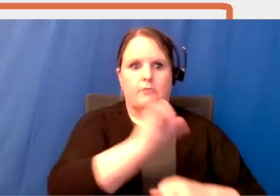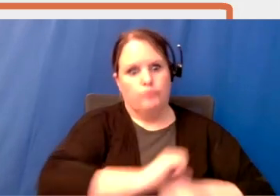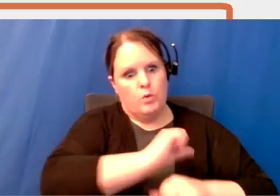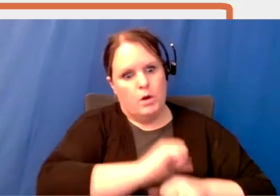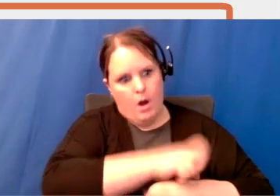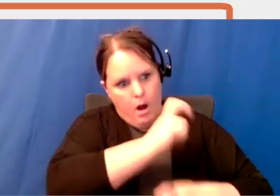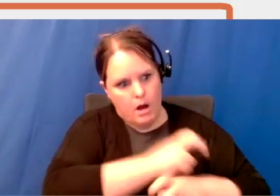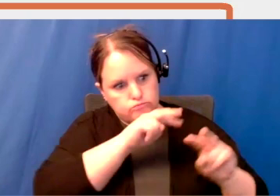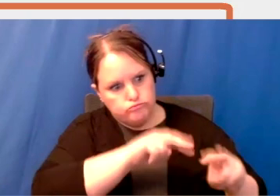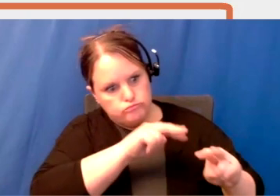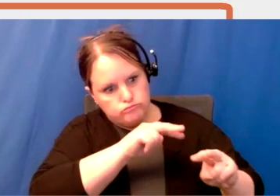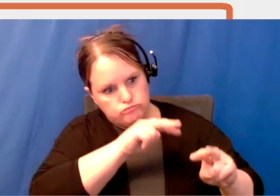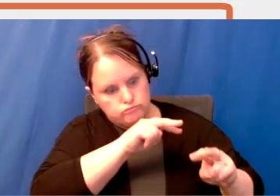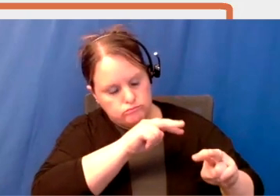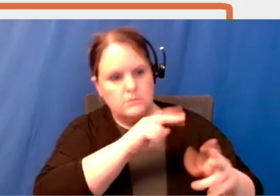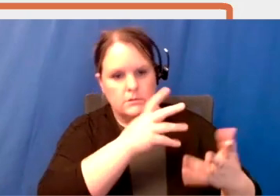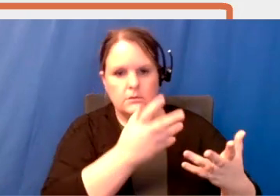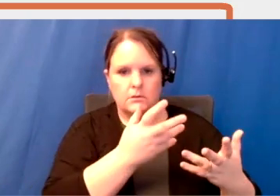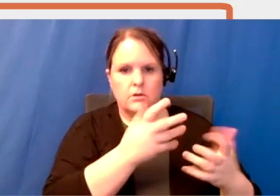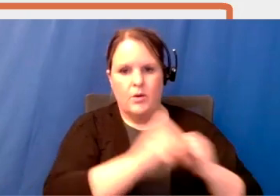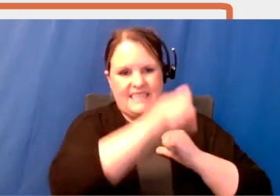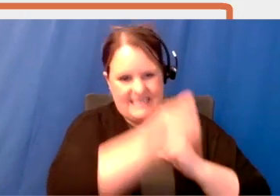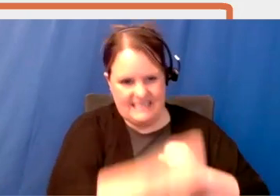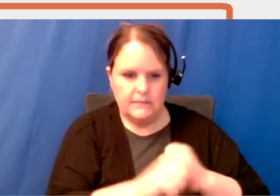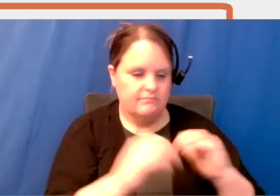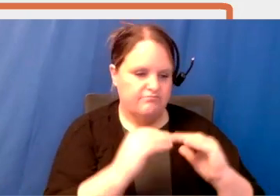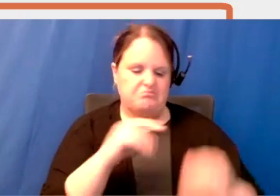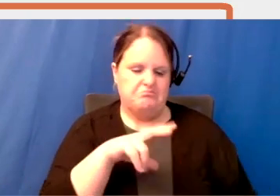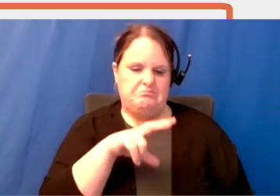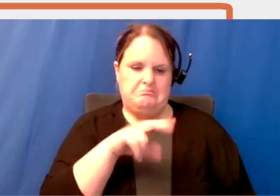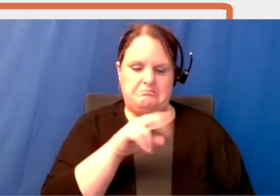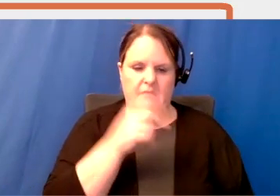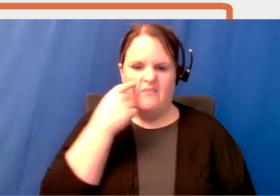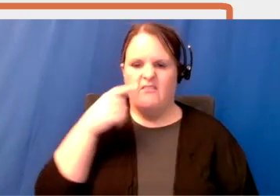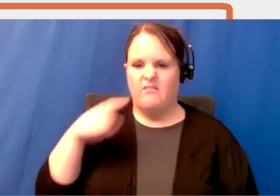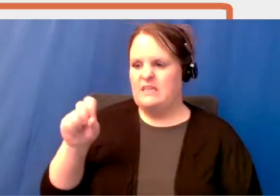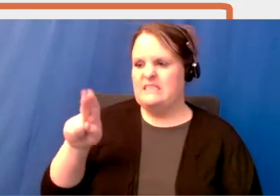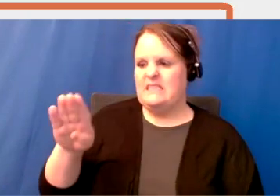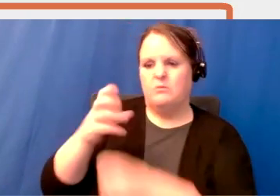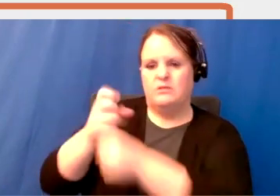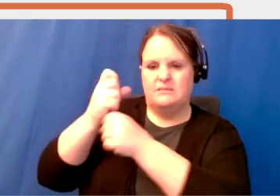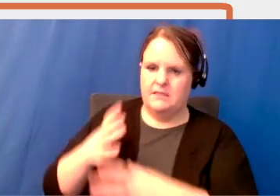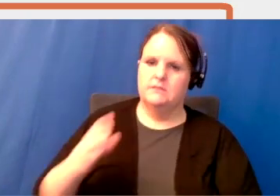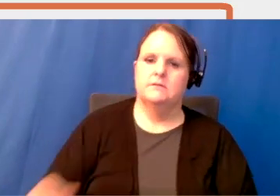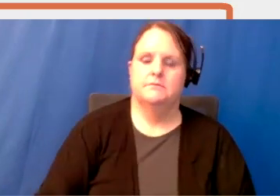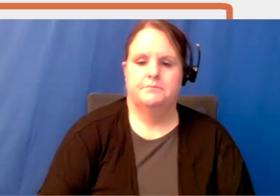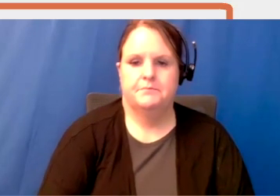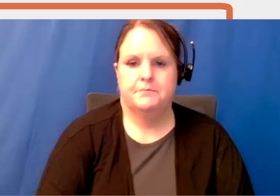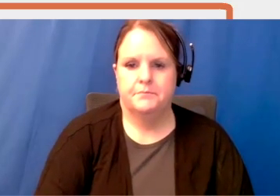monitoring process or as extensive of a process as it is for subrecipients.